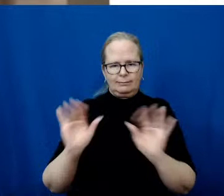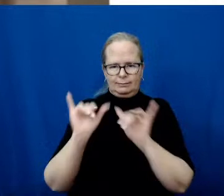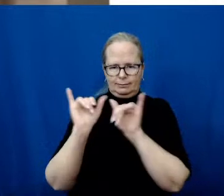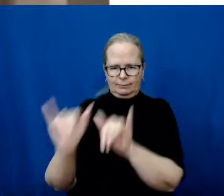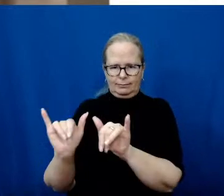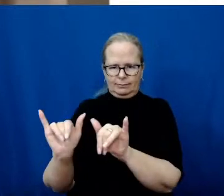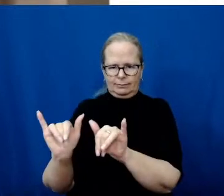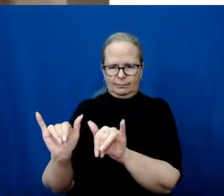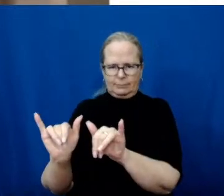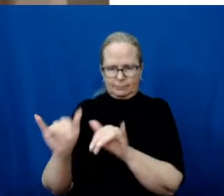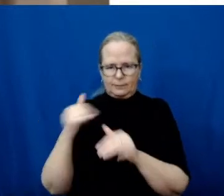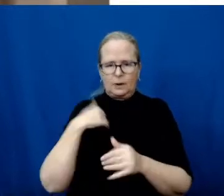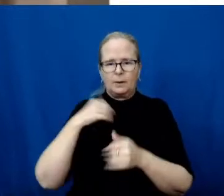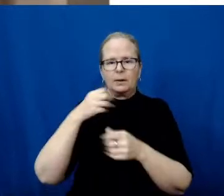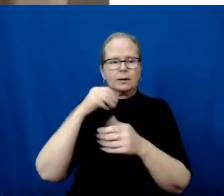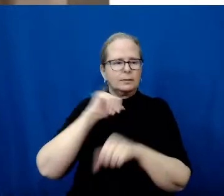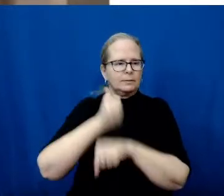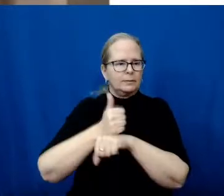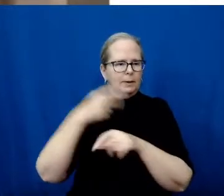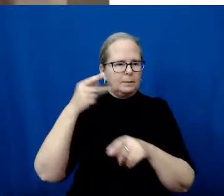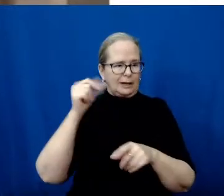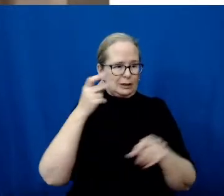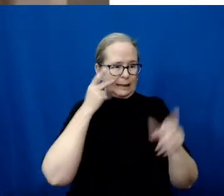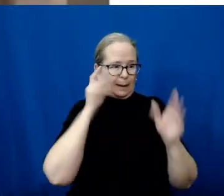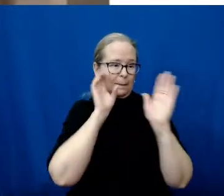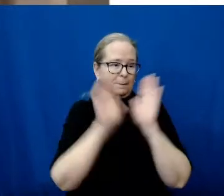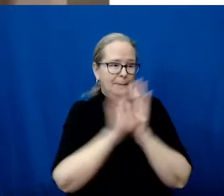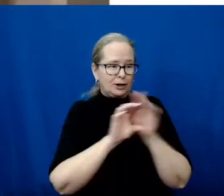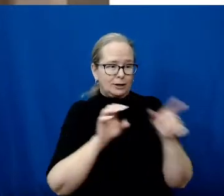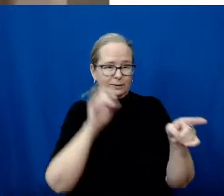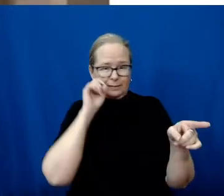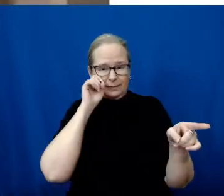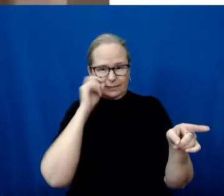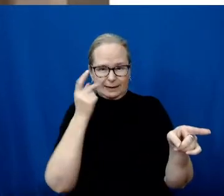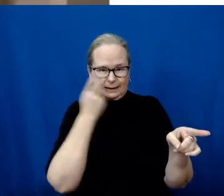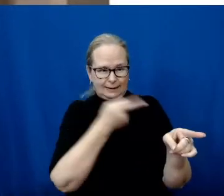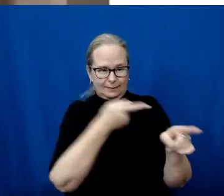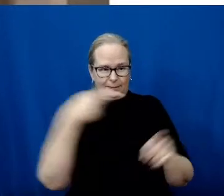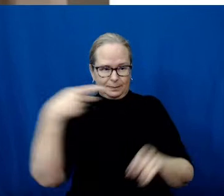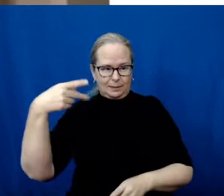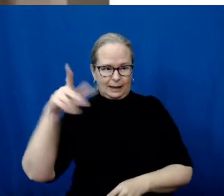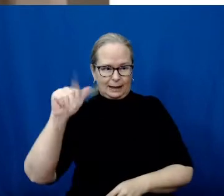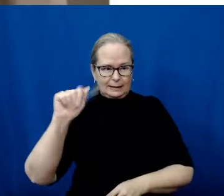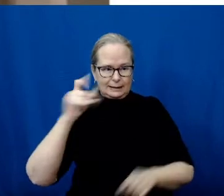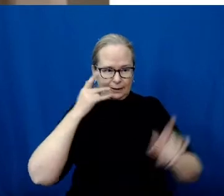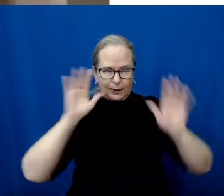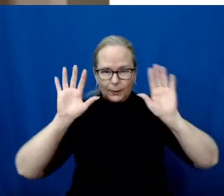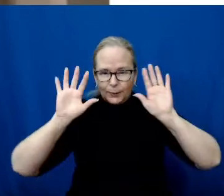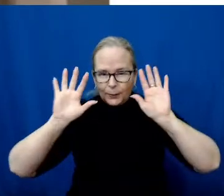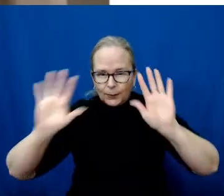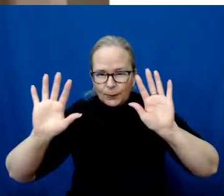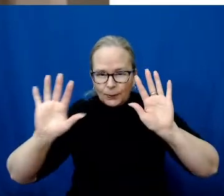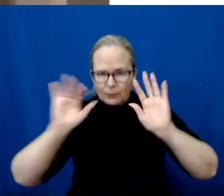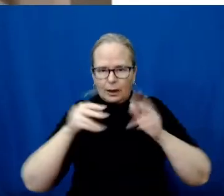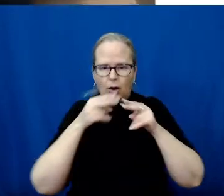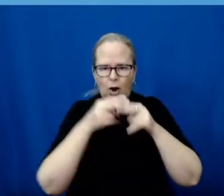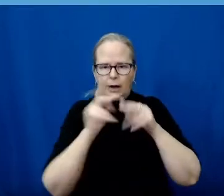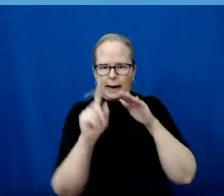I think it's, there we go. So we've got a little isolation zone, and there's my partner behind the plastic